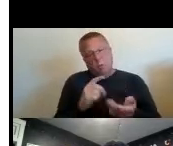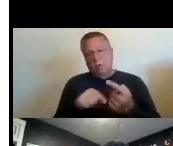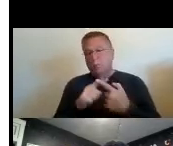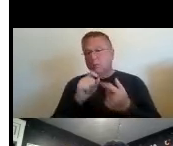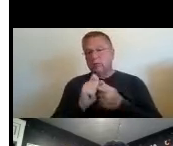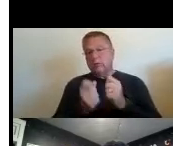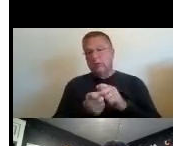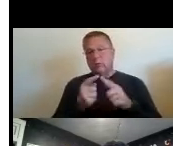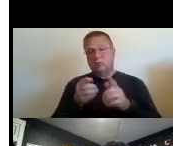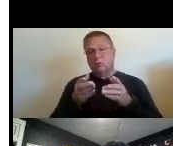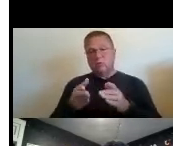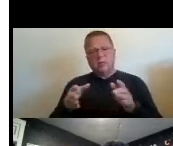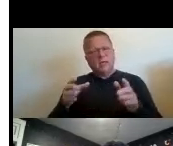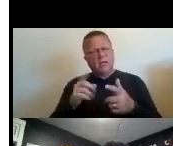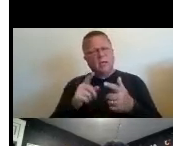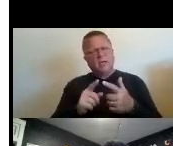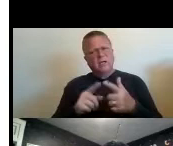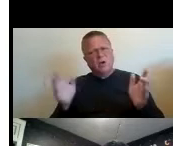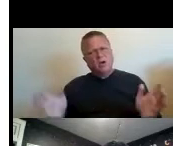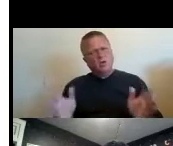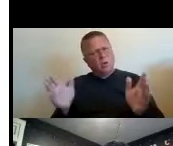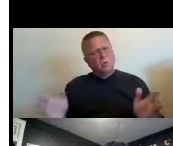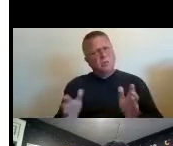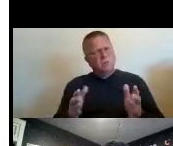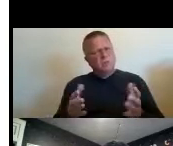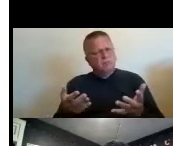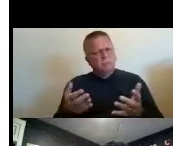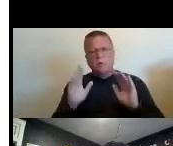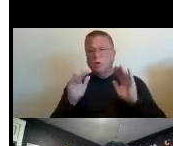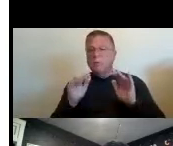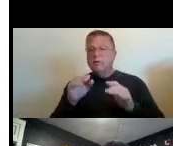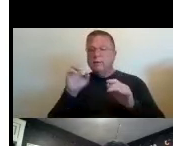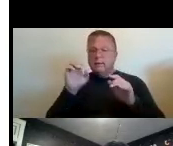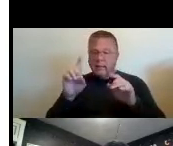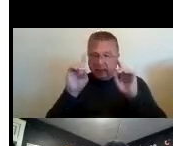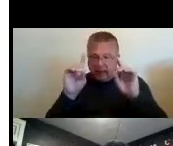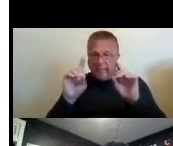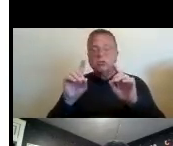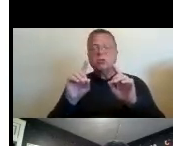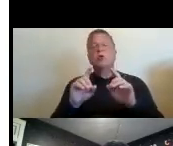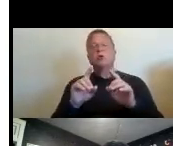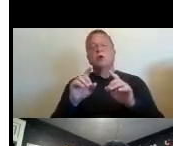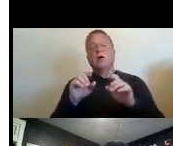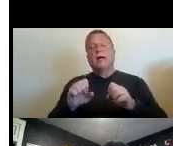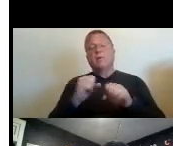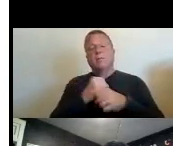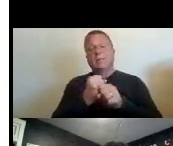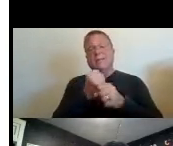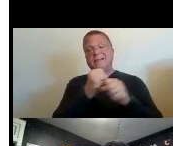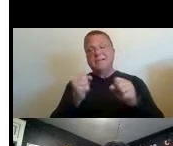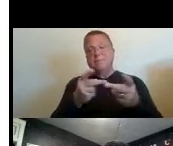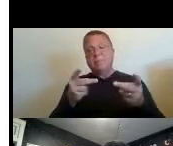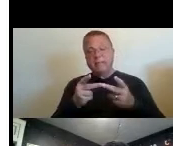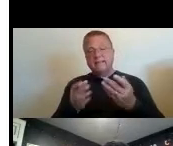and ultimately encouragement. We hope by these educational efforts and by making safer spaces that are easier to navigate,